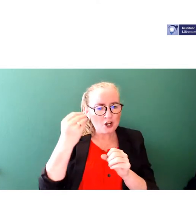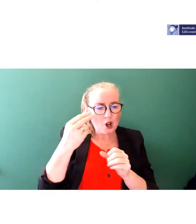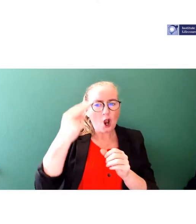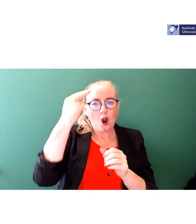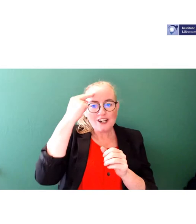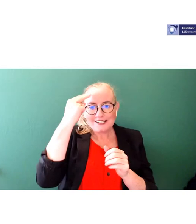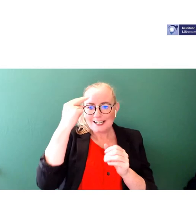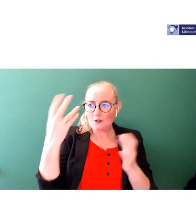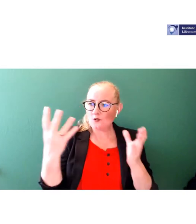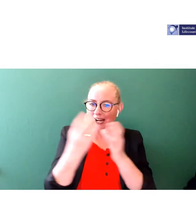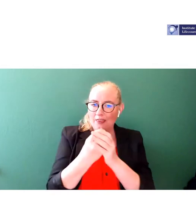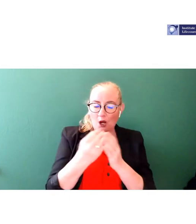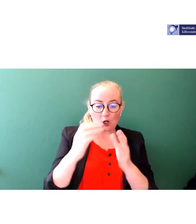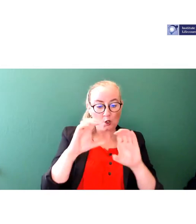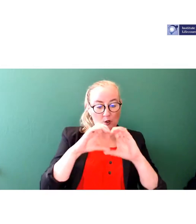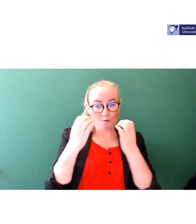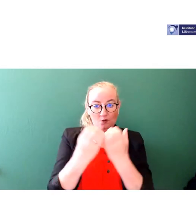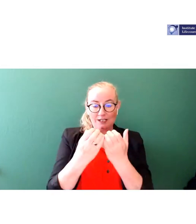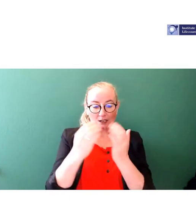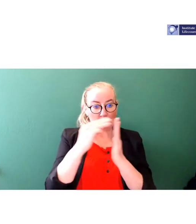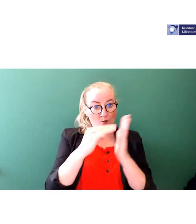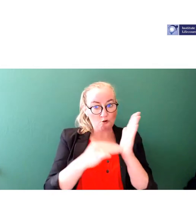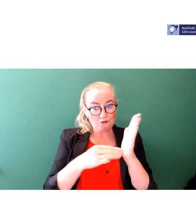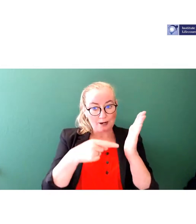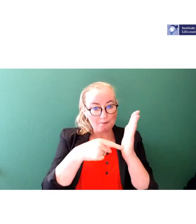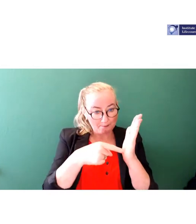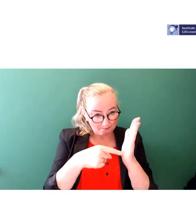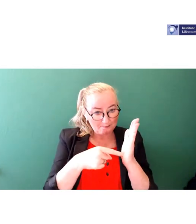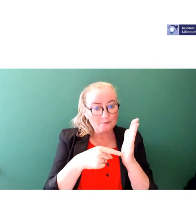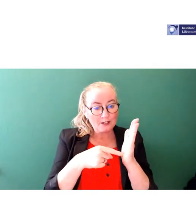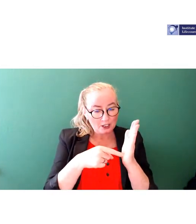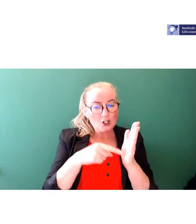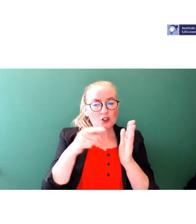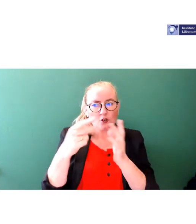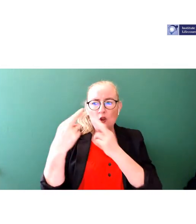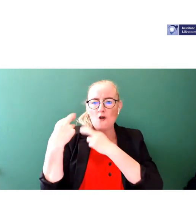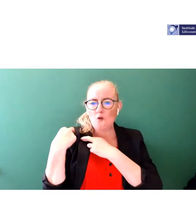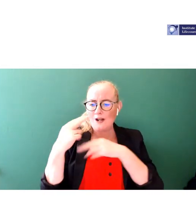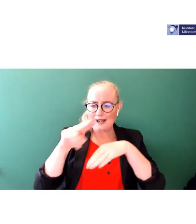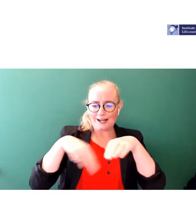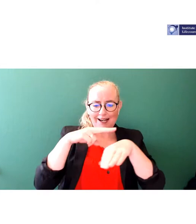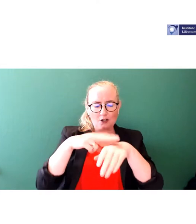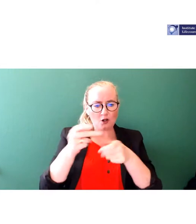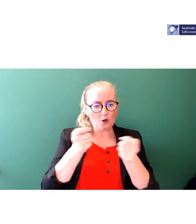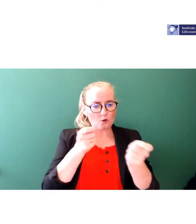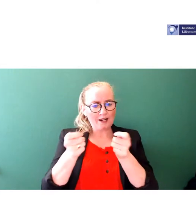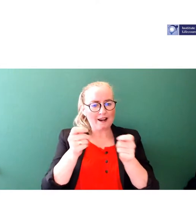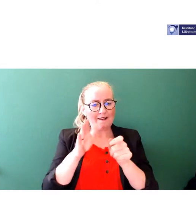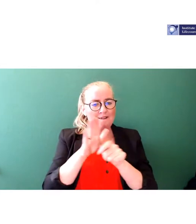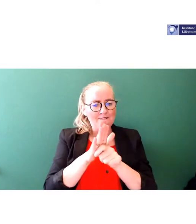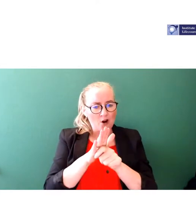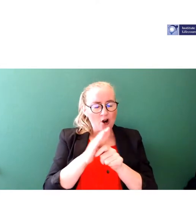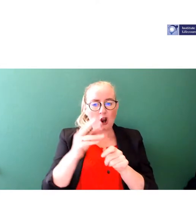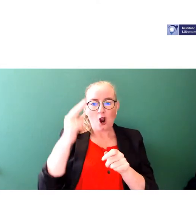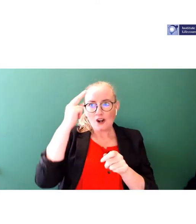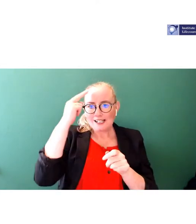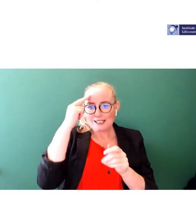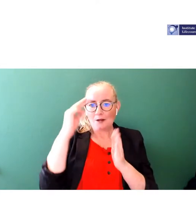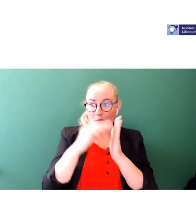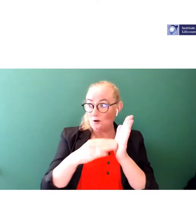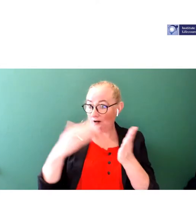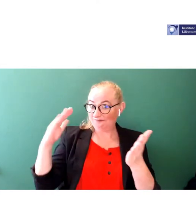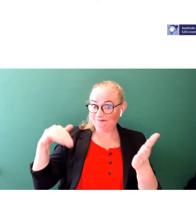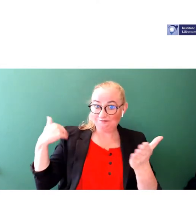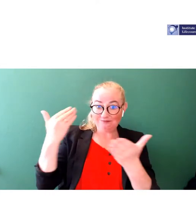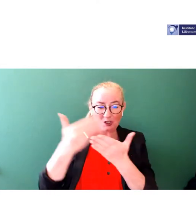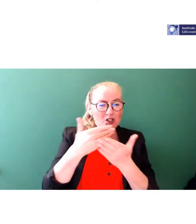in Communities programme. And she's held the role as National Coordinator for Dementia Understand Together since then. So I'm